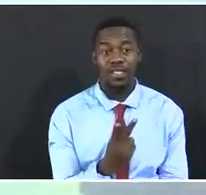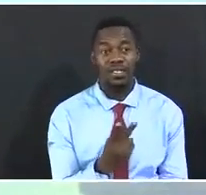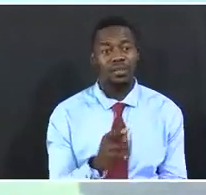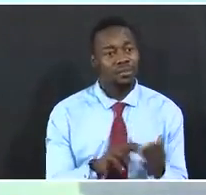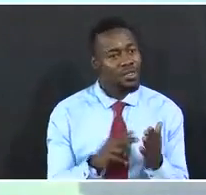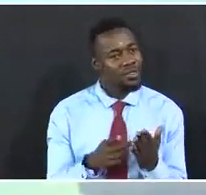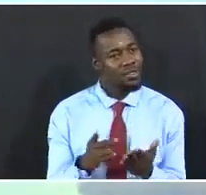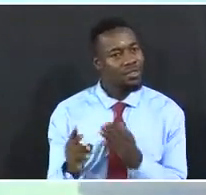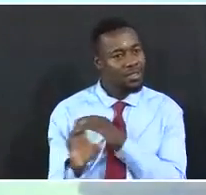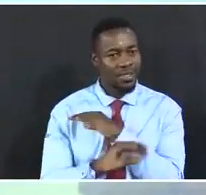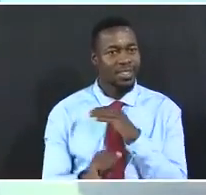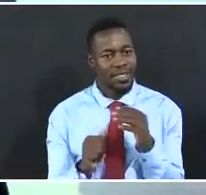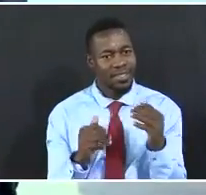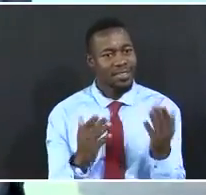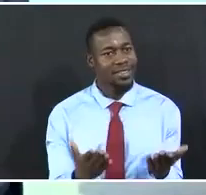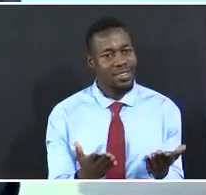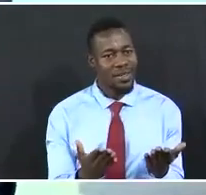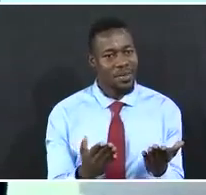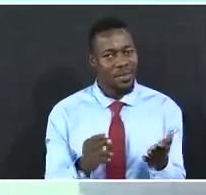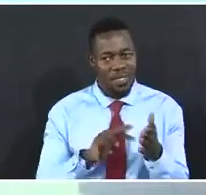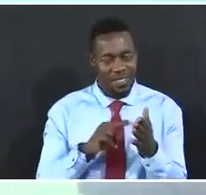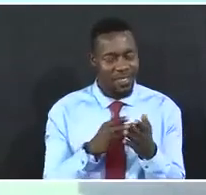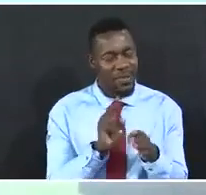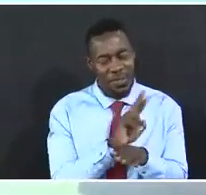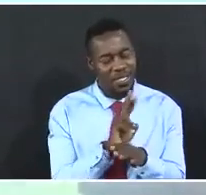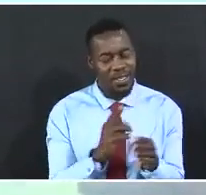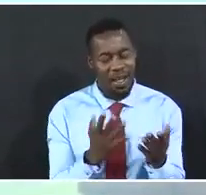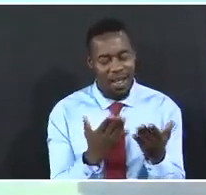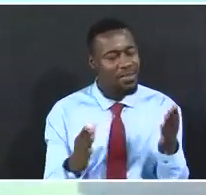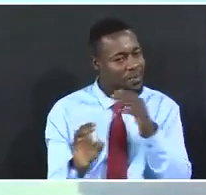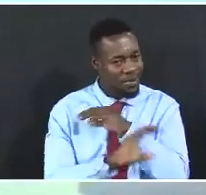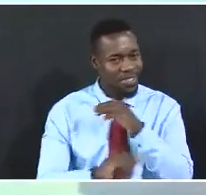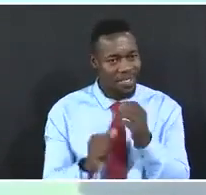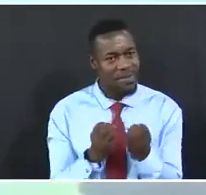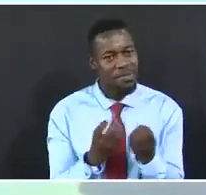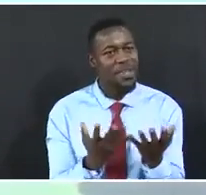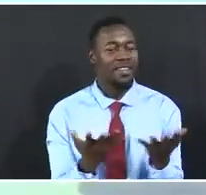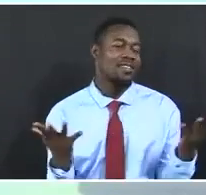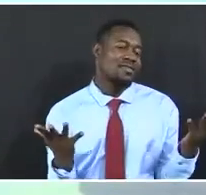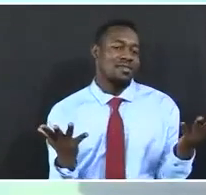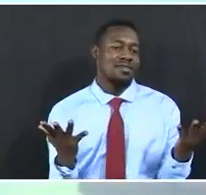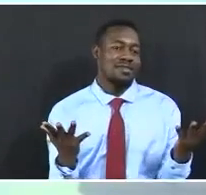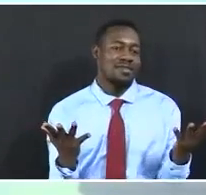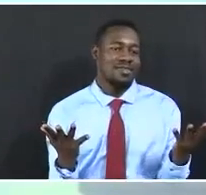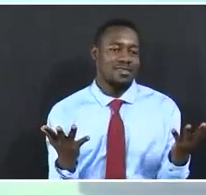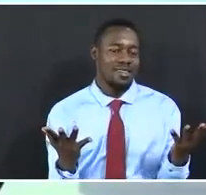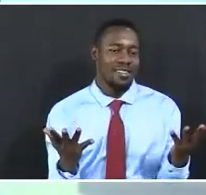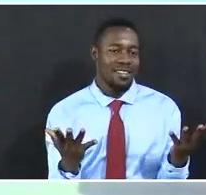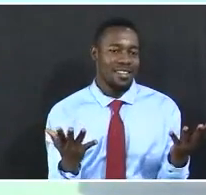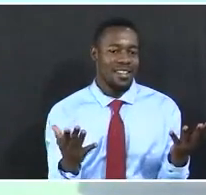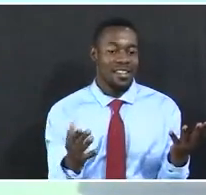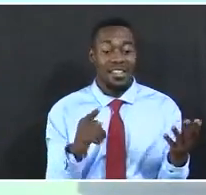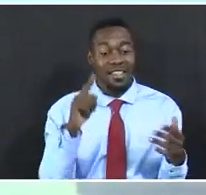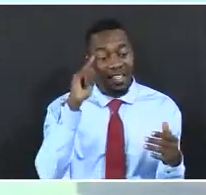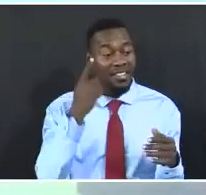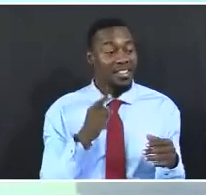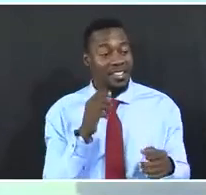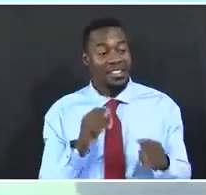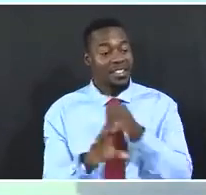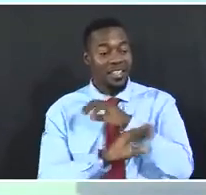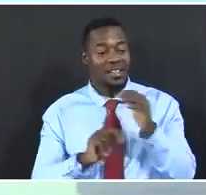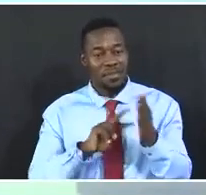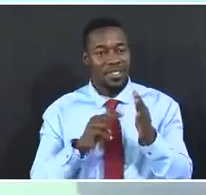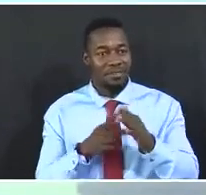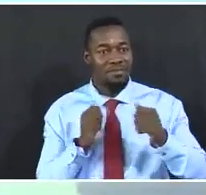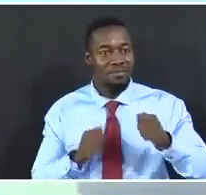hidden. But some studies have been conducted and they show that it exists and it's rampant in many places in this